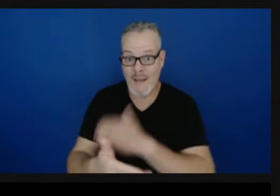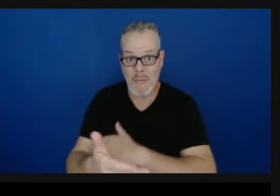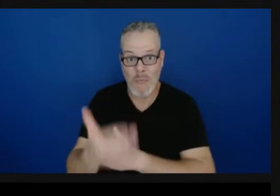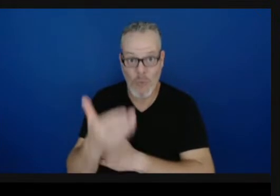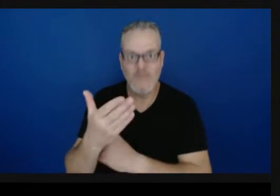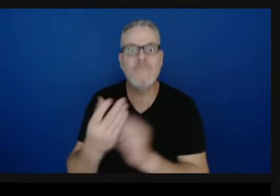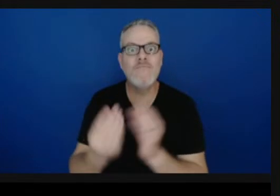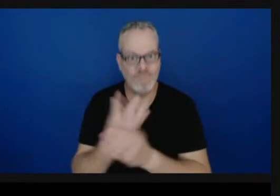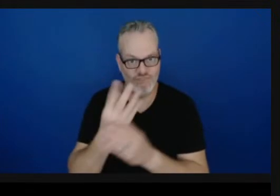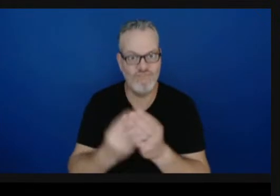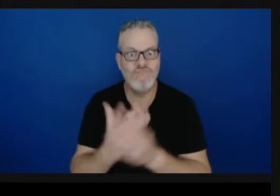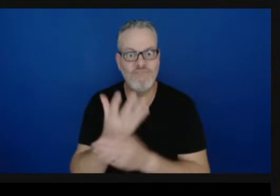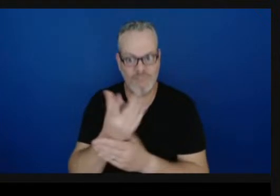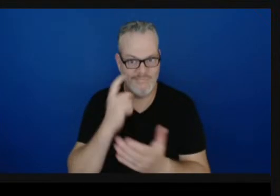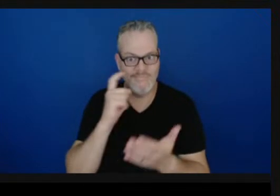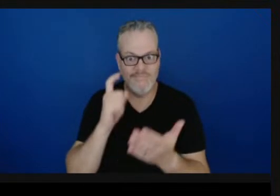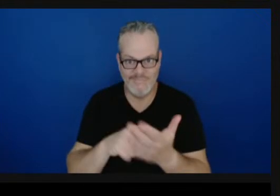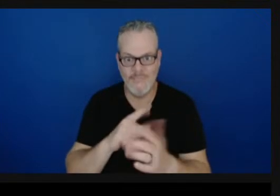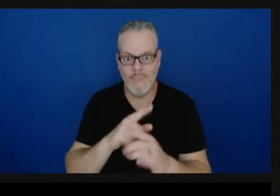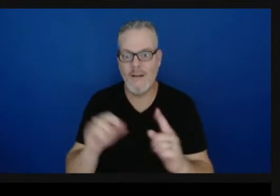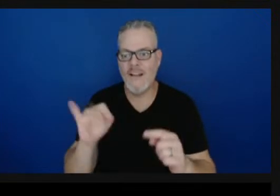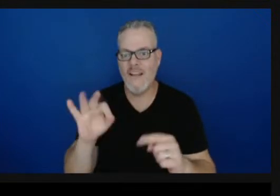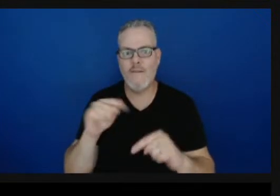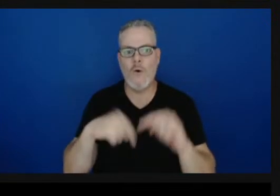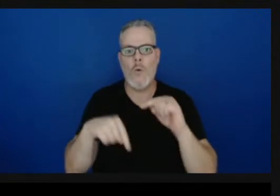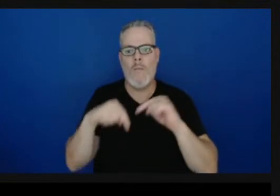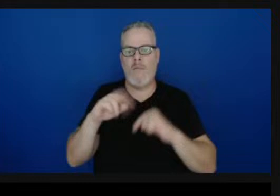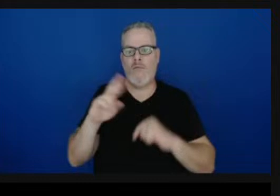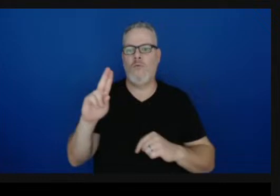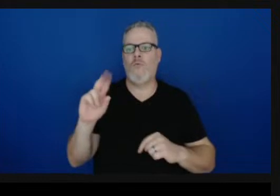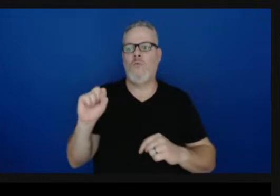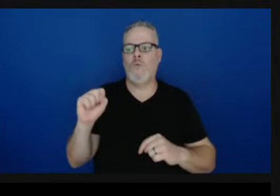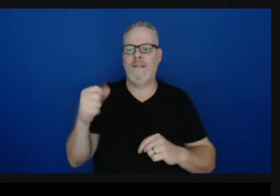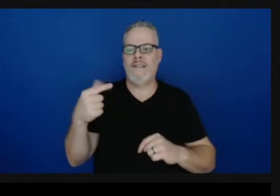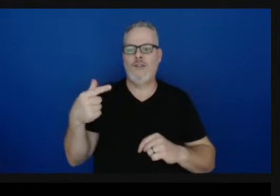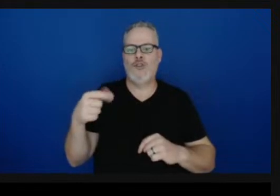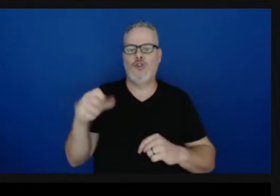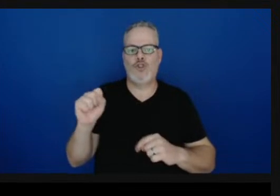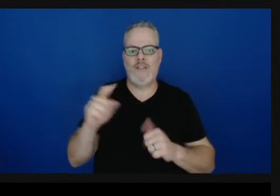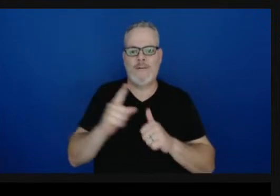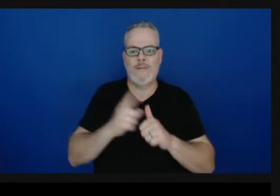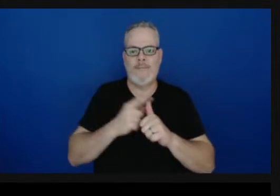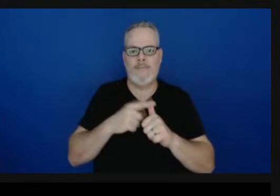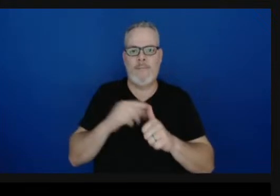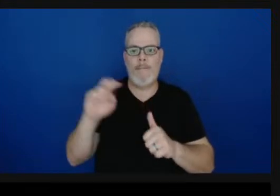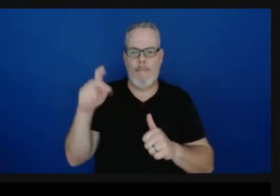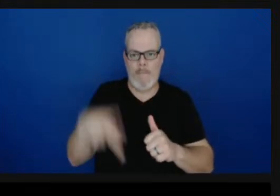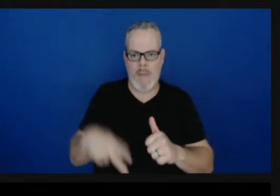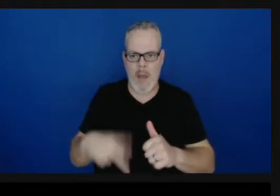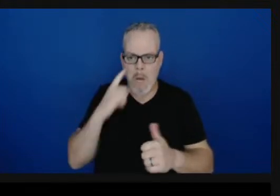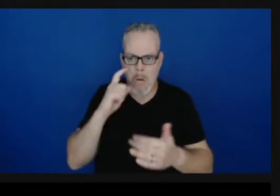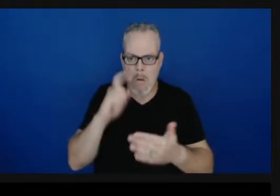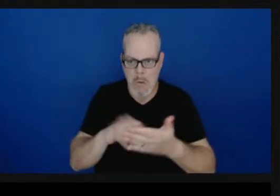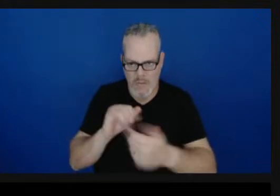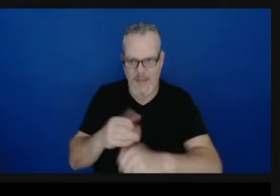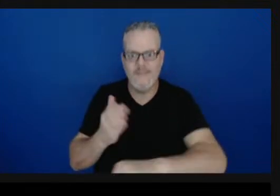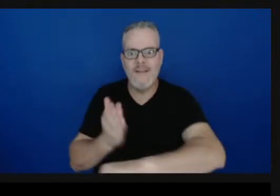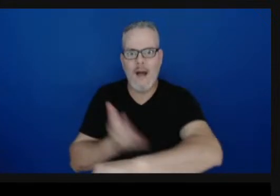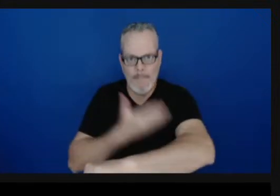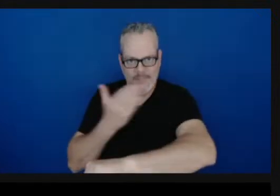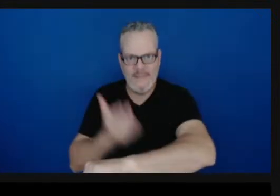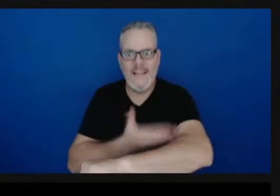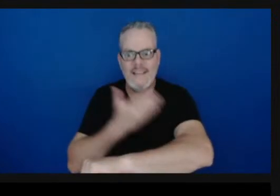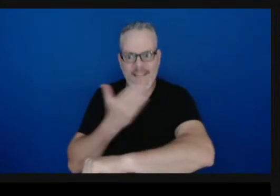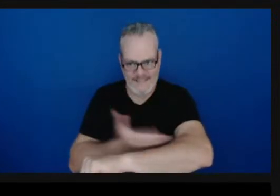video here. And if we run to the USGS preliminary map, we actually can note that they have updated the map to include a little point here, right,